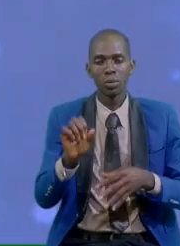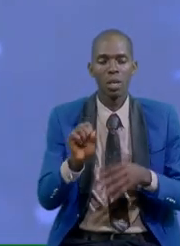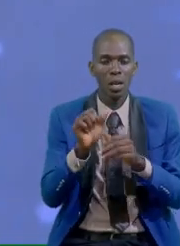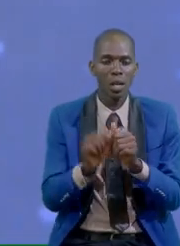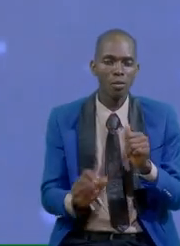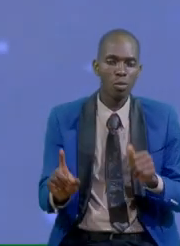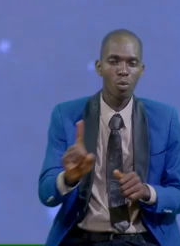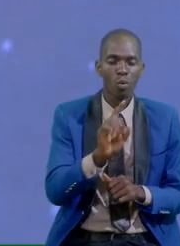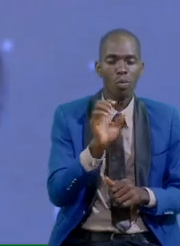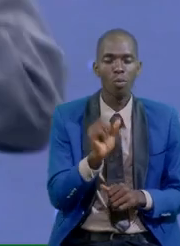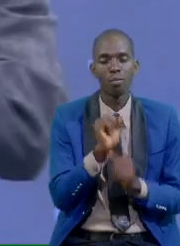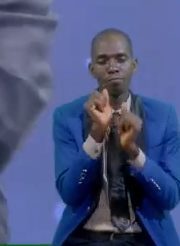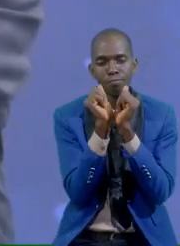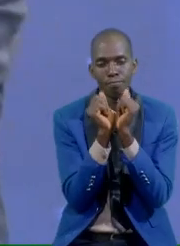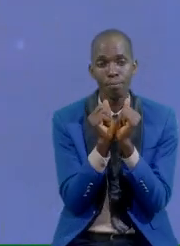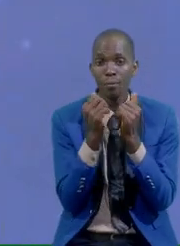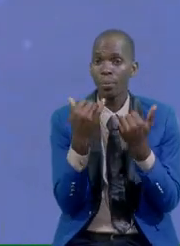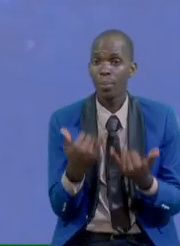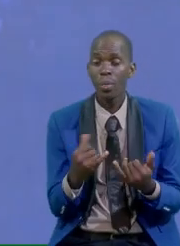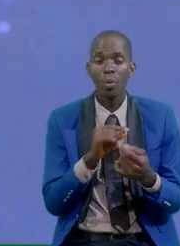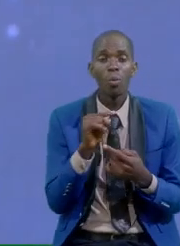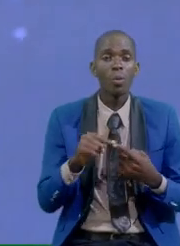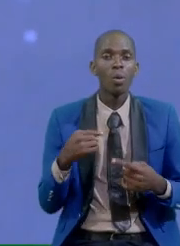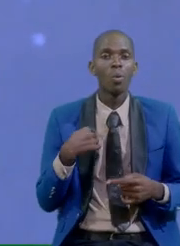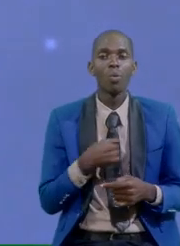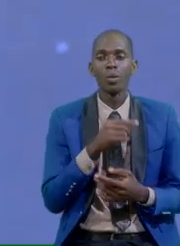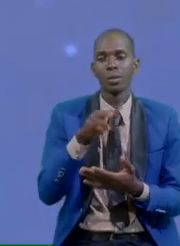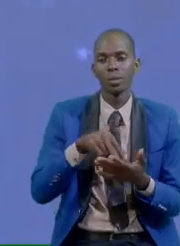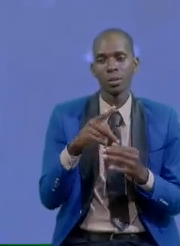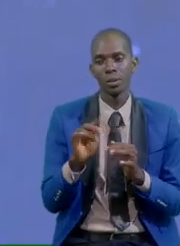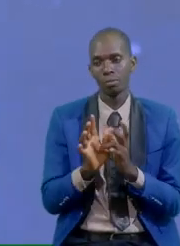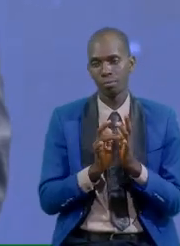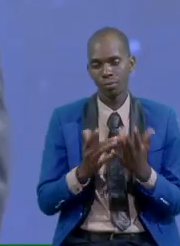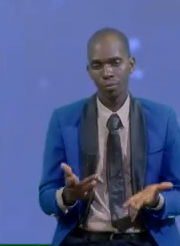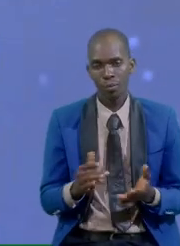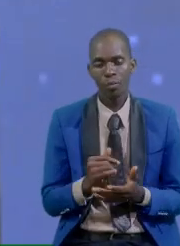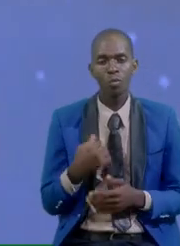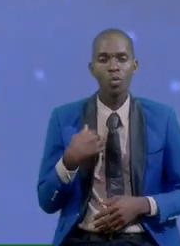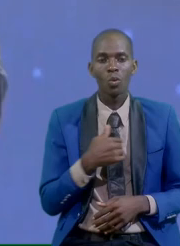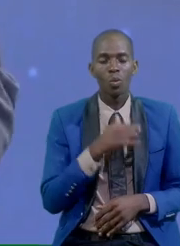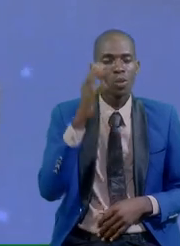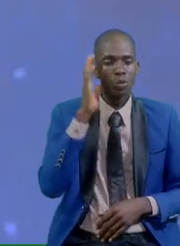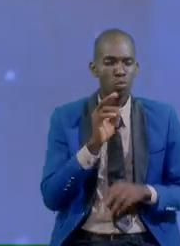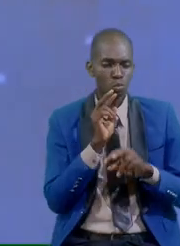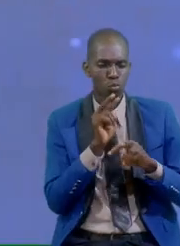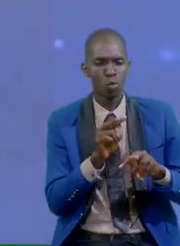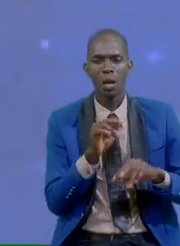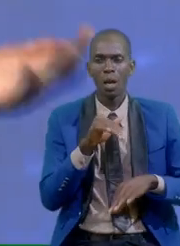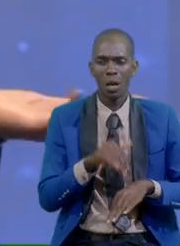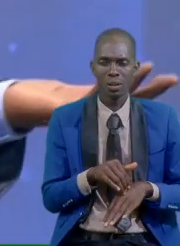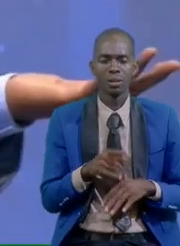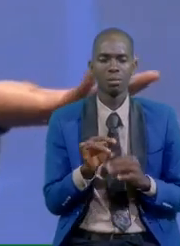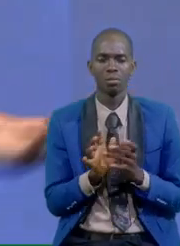everyone's bands. Now, when we read the Bible, we should look at what it says. Sometimes it's